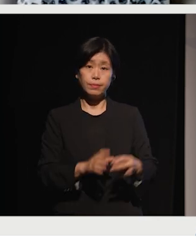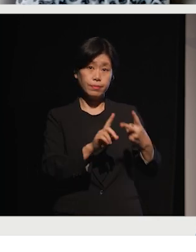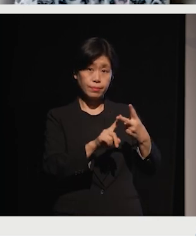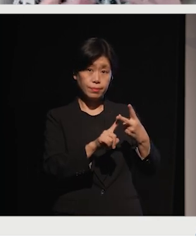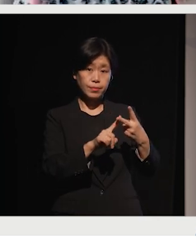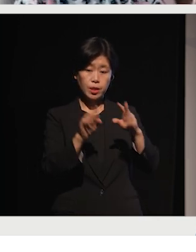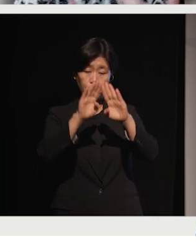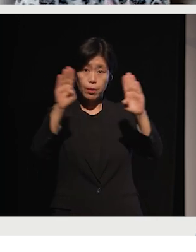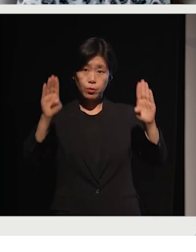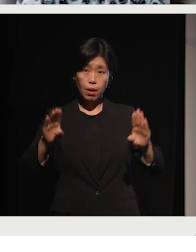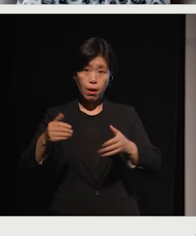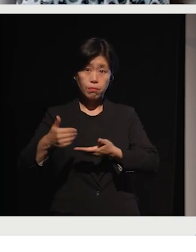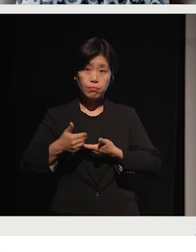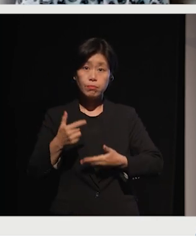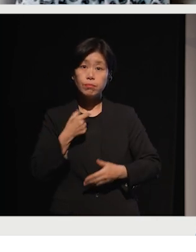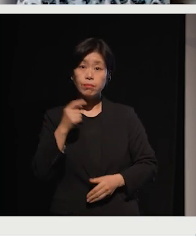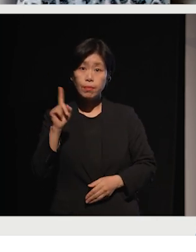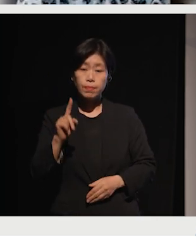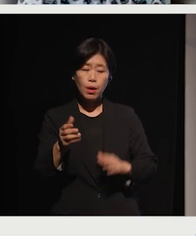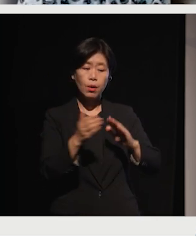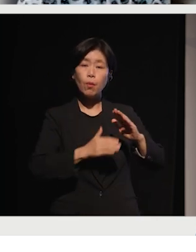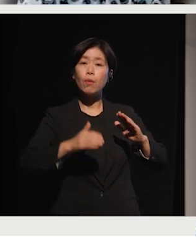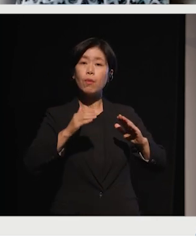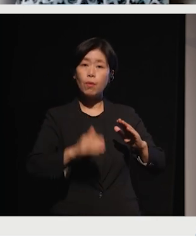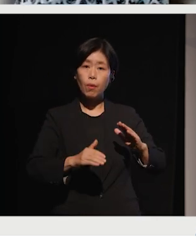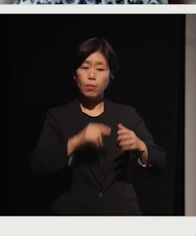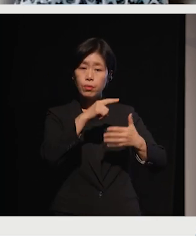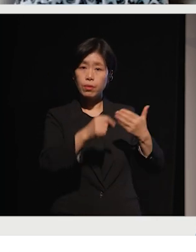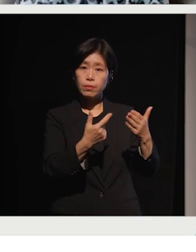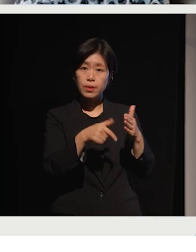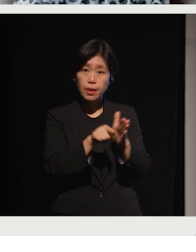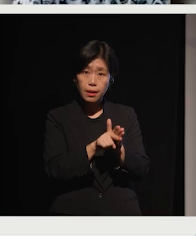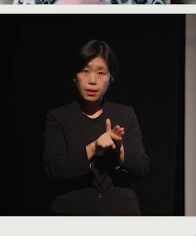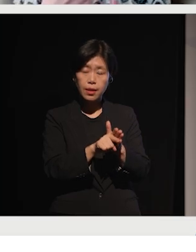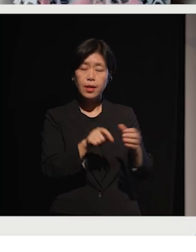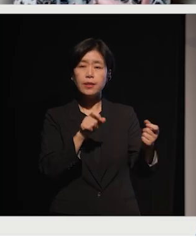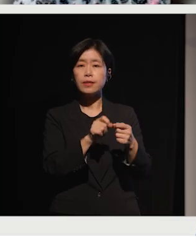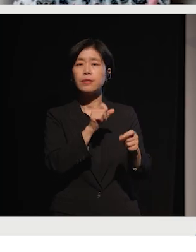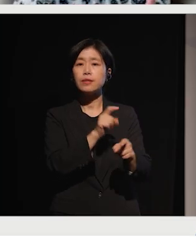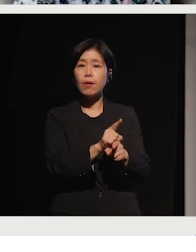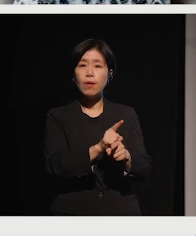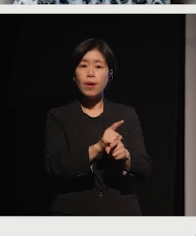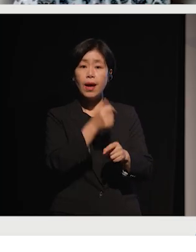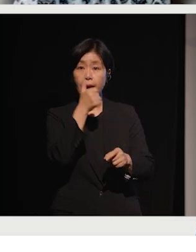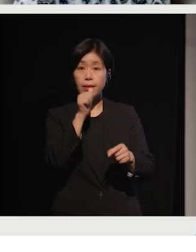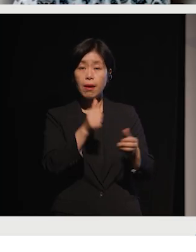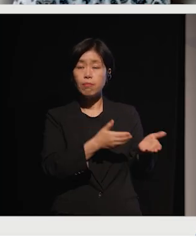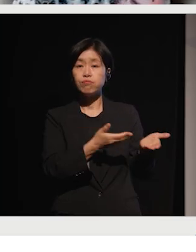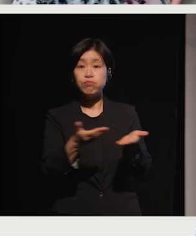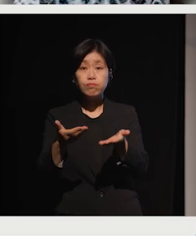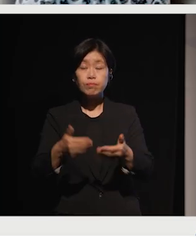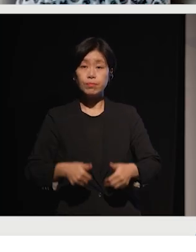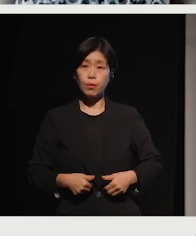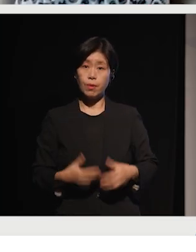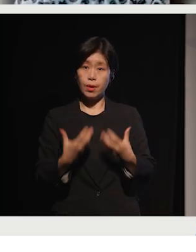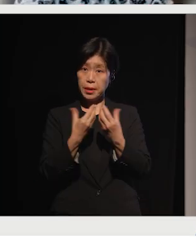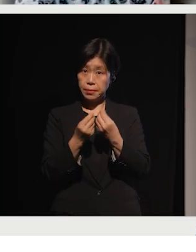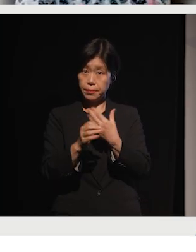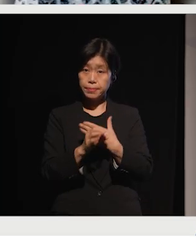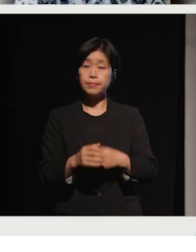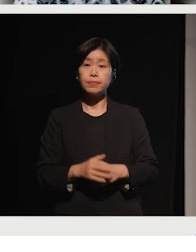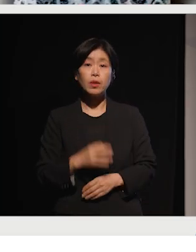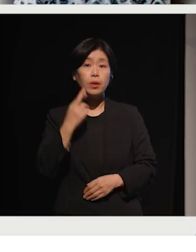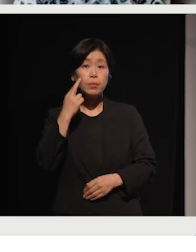to do is provide accessibility services for public programs. Those examples, again, are going to be things like American